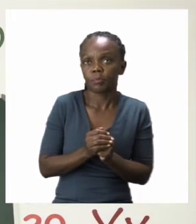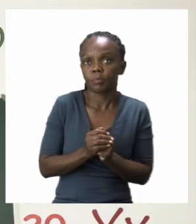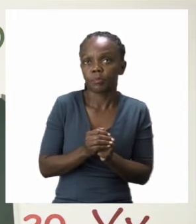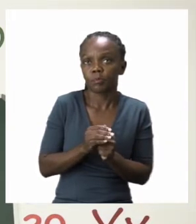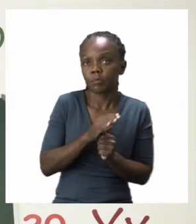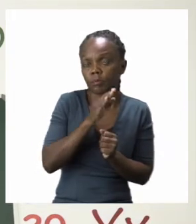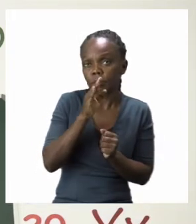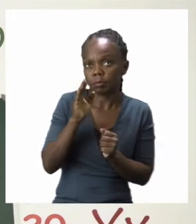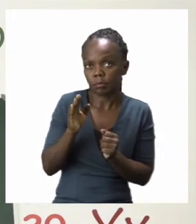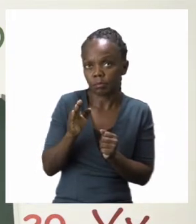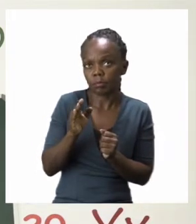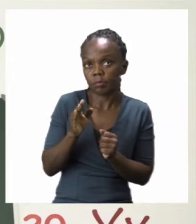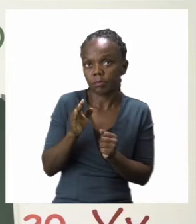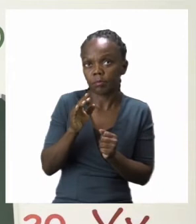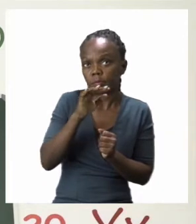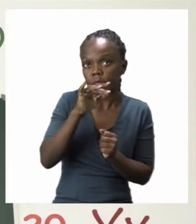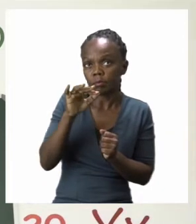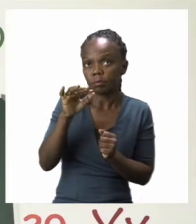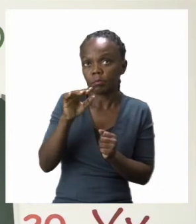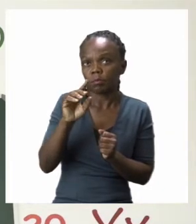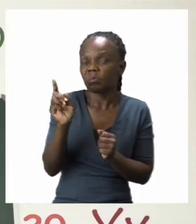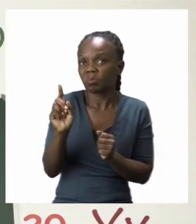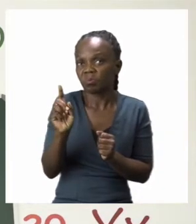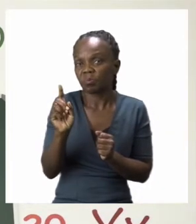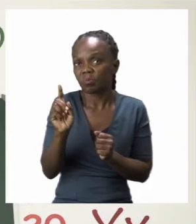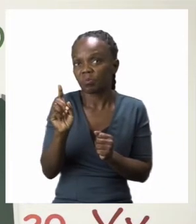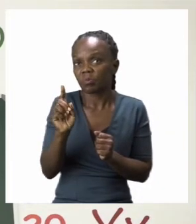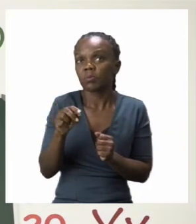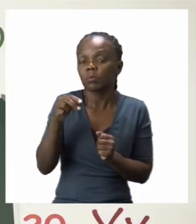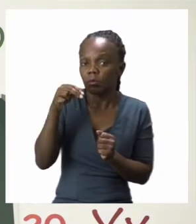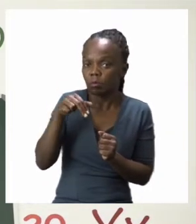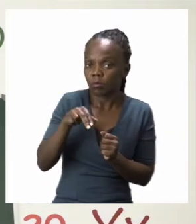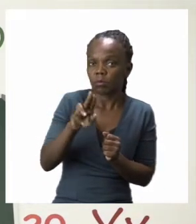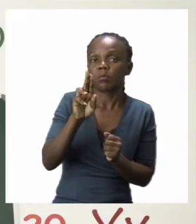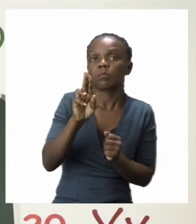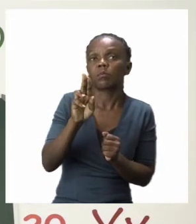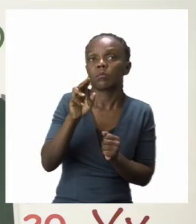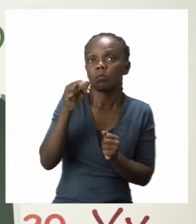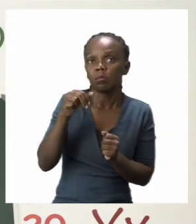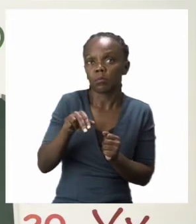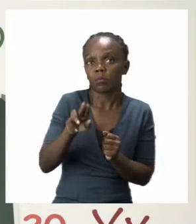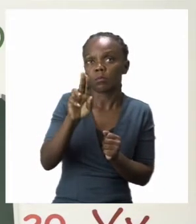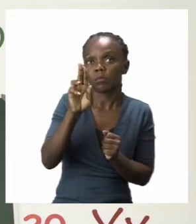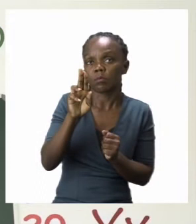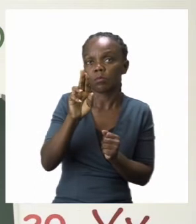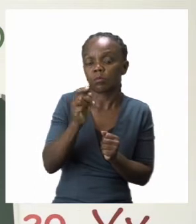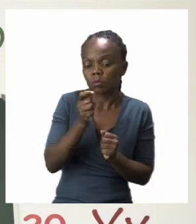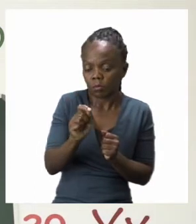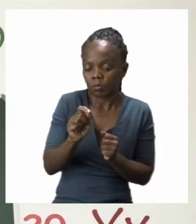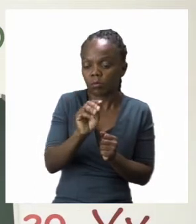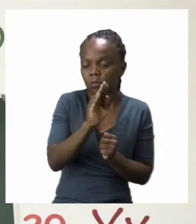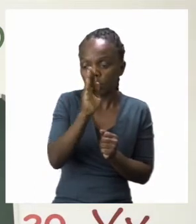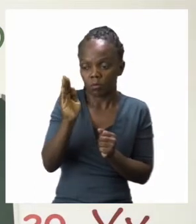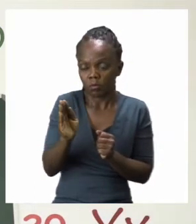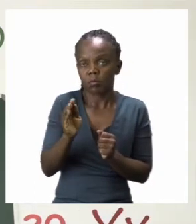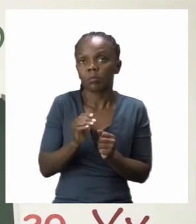Then, after that, we are going to need an A. So we're going to take our A and